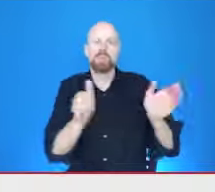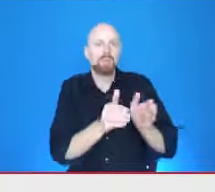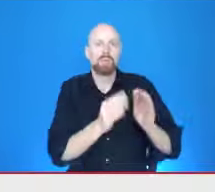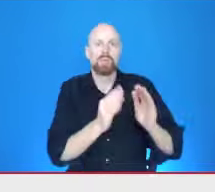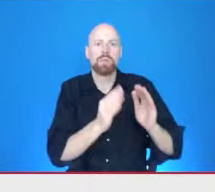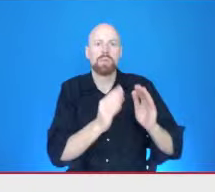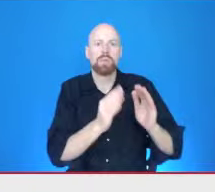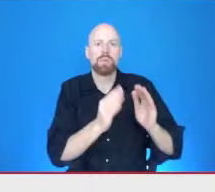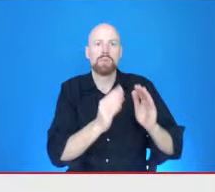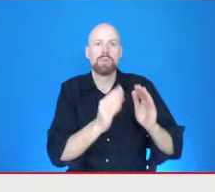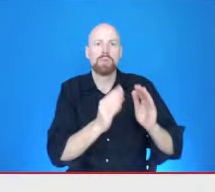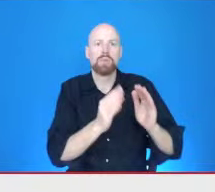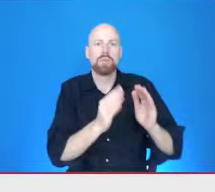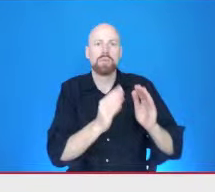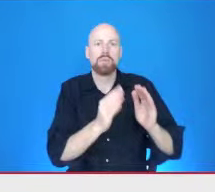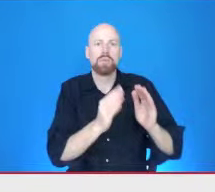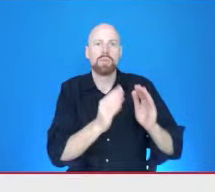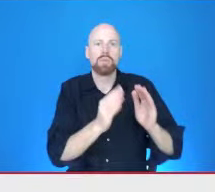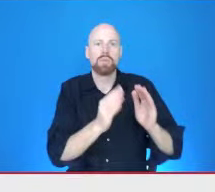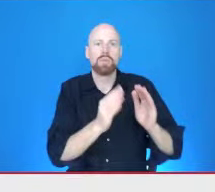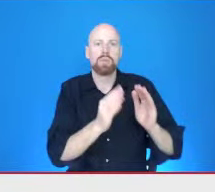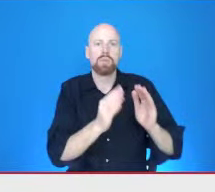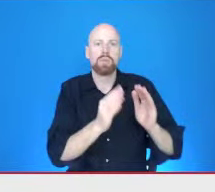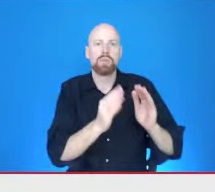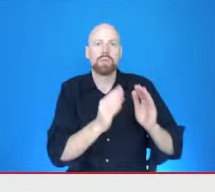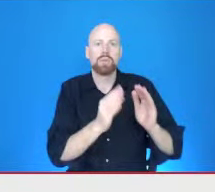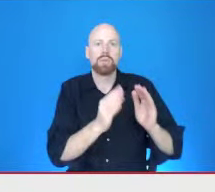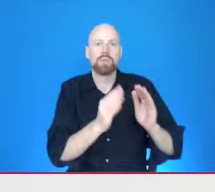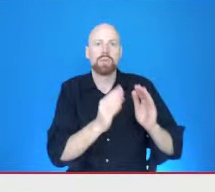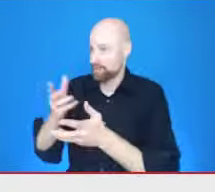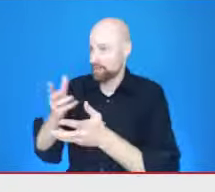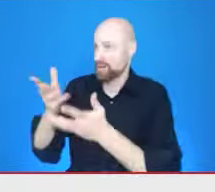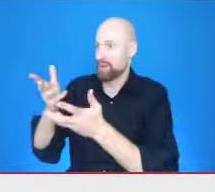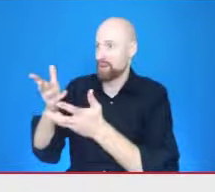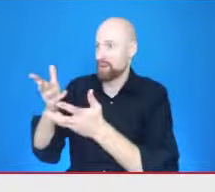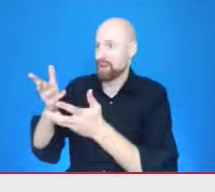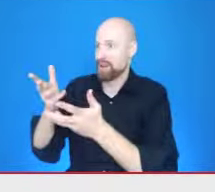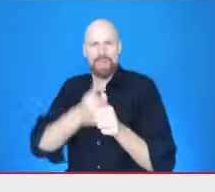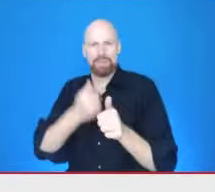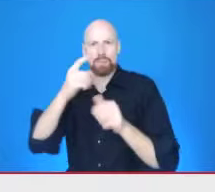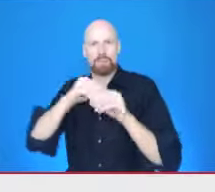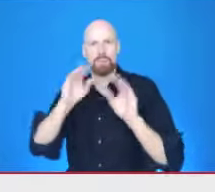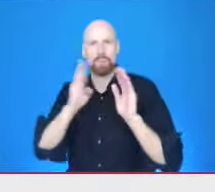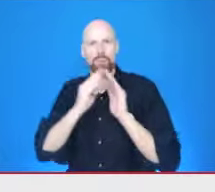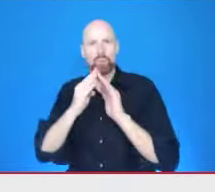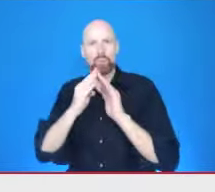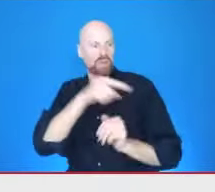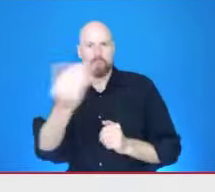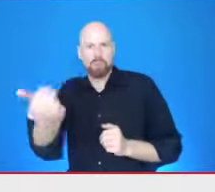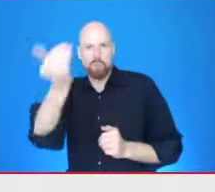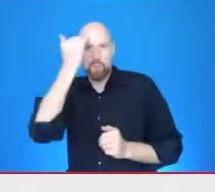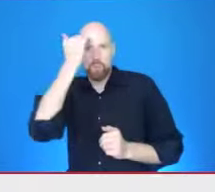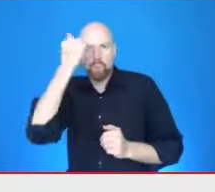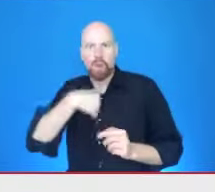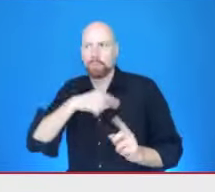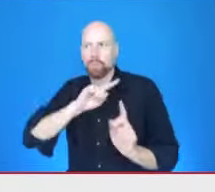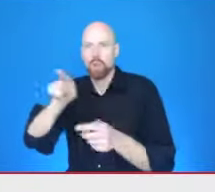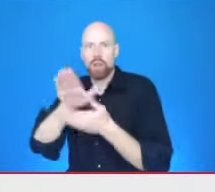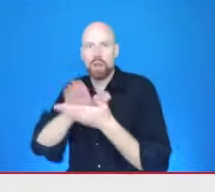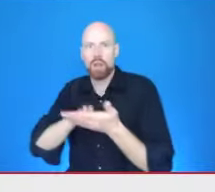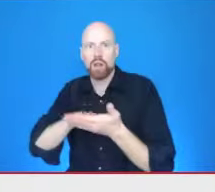with his 6'1" stature that just gave in to those warm embraces where the person really hugs you, not just barely brings